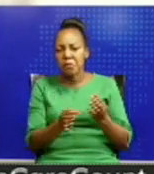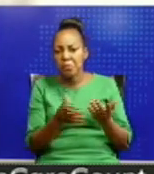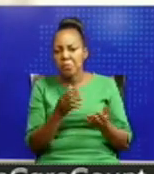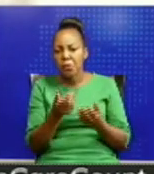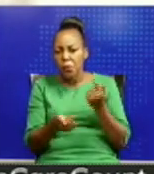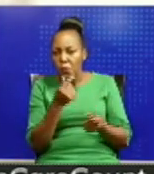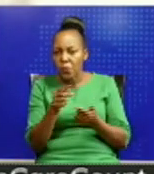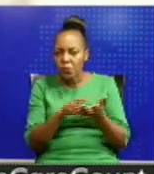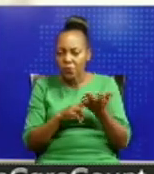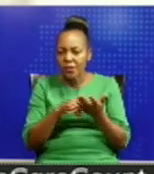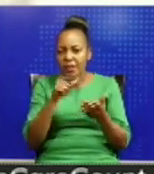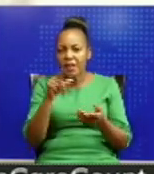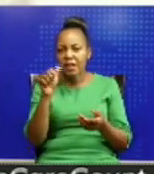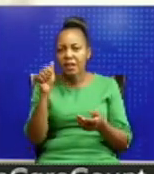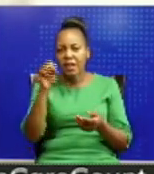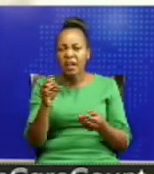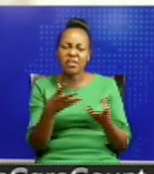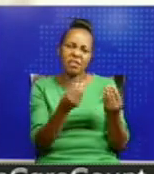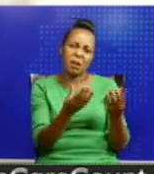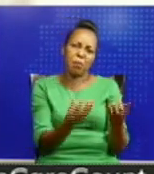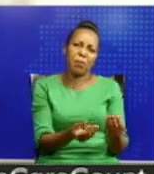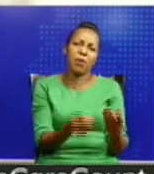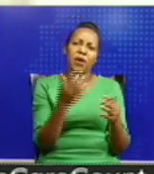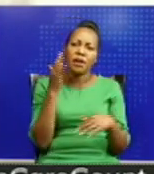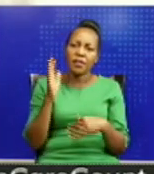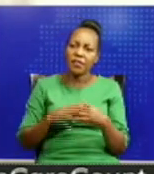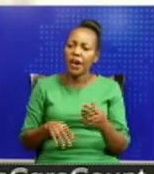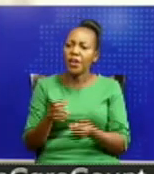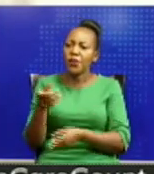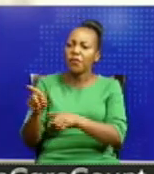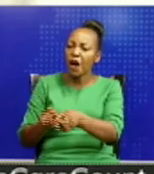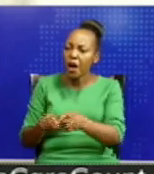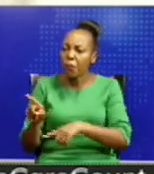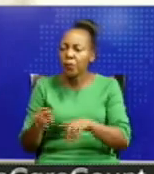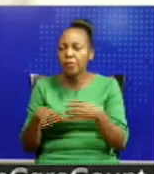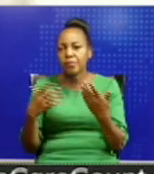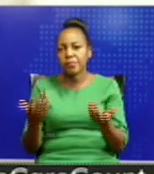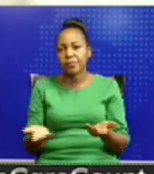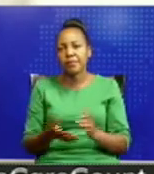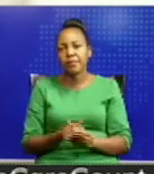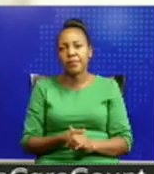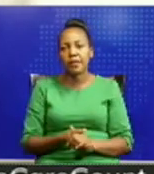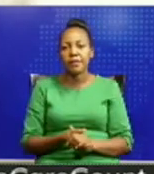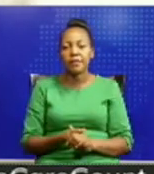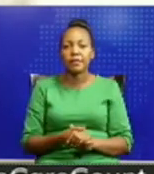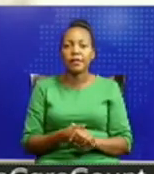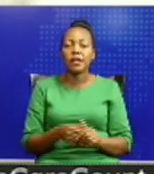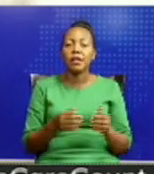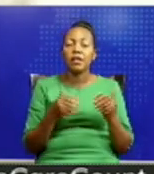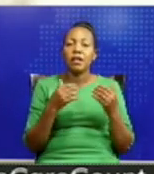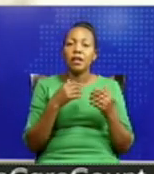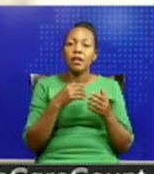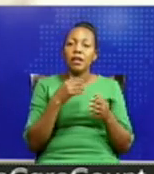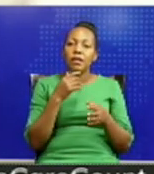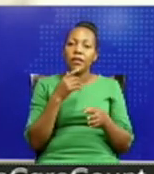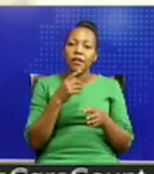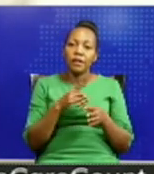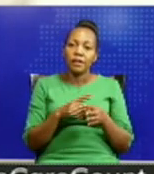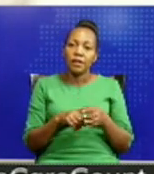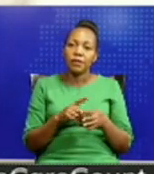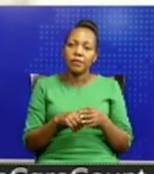over some of these roles that they have not been appreciating. Mm. When it comes to